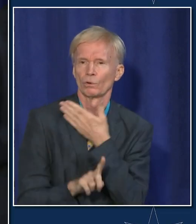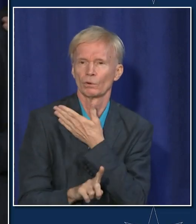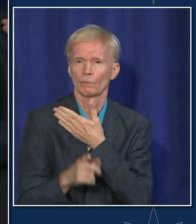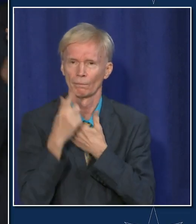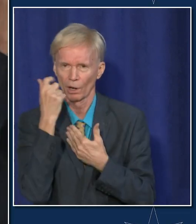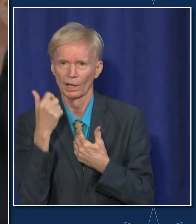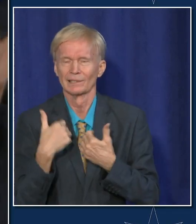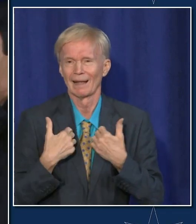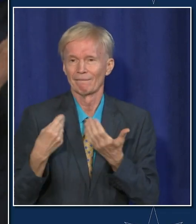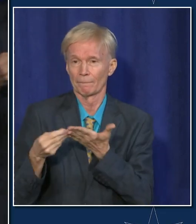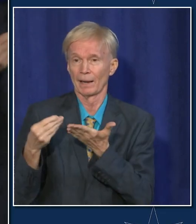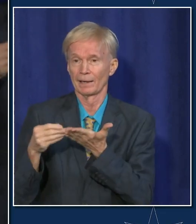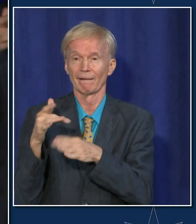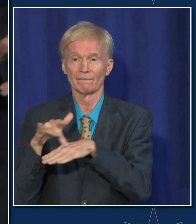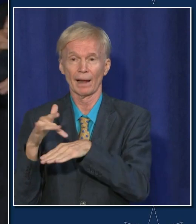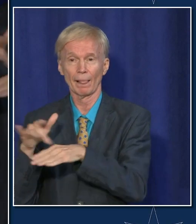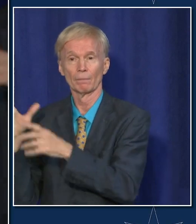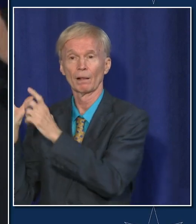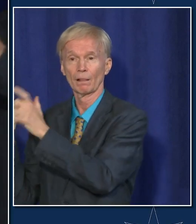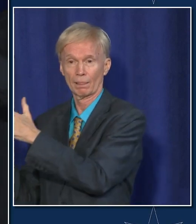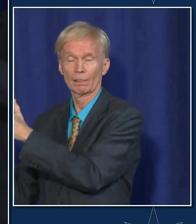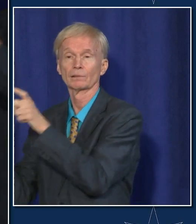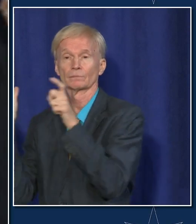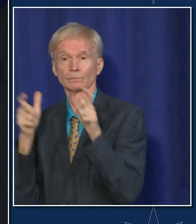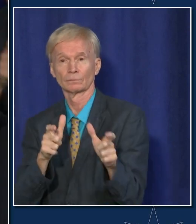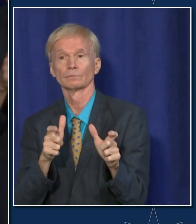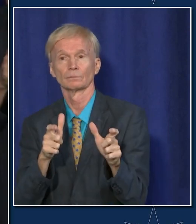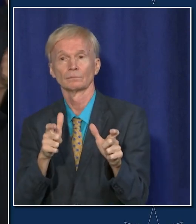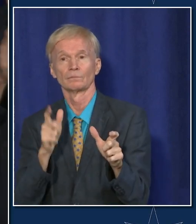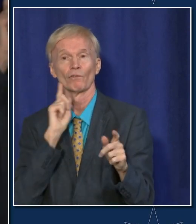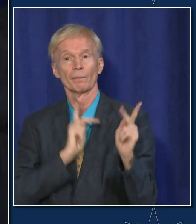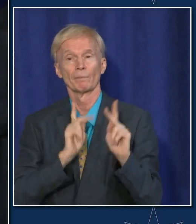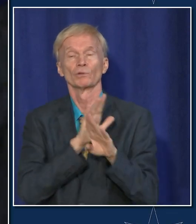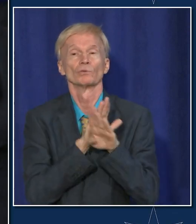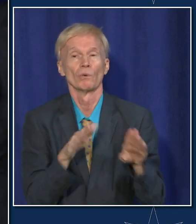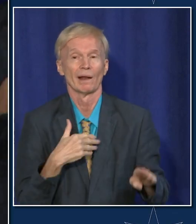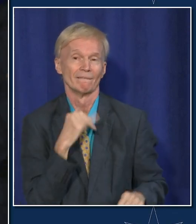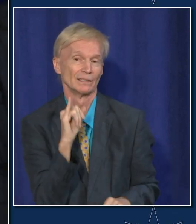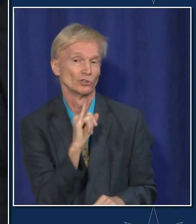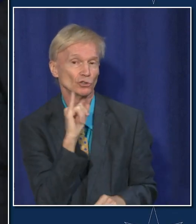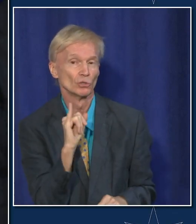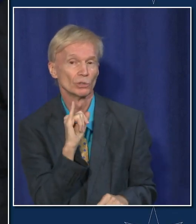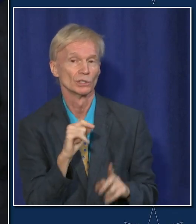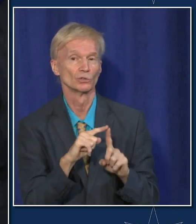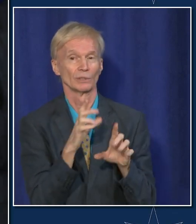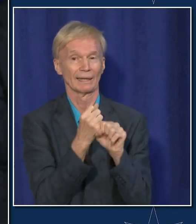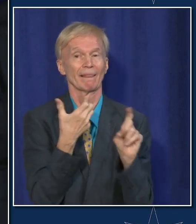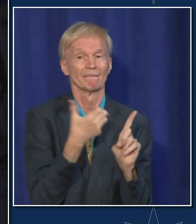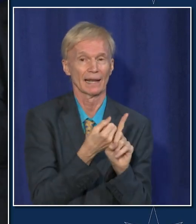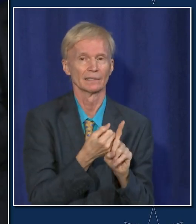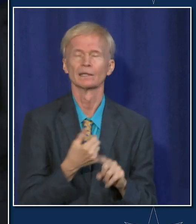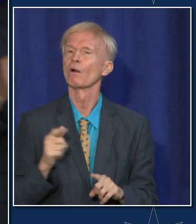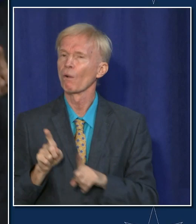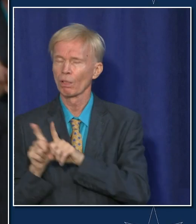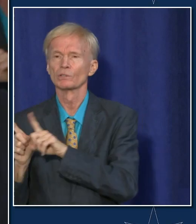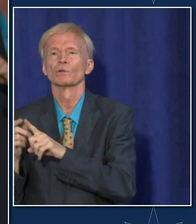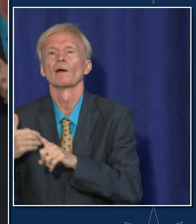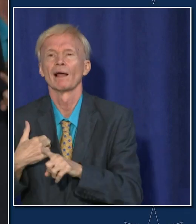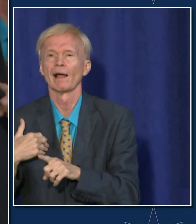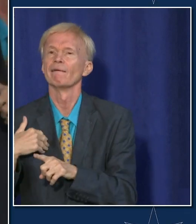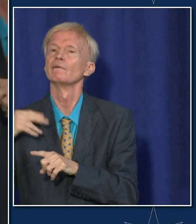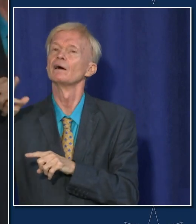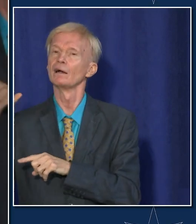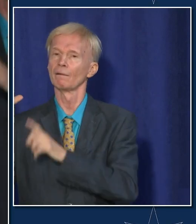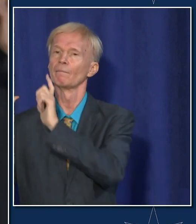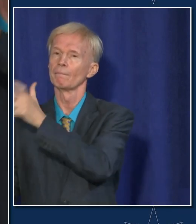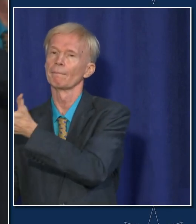there's a pool of funding for uninsured Americans to get vaccinated, there's a pool for uninsured Americans to get